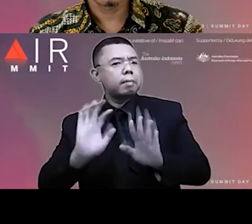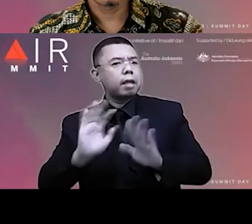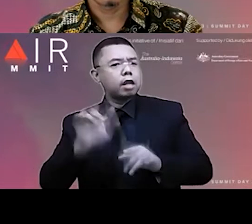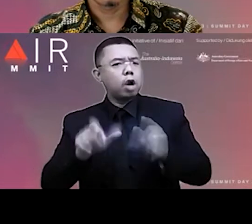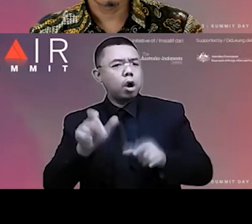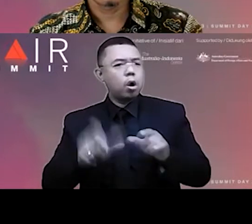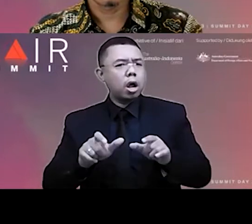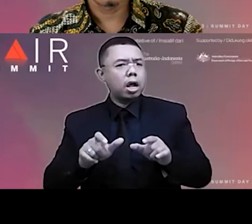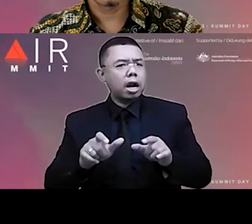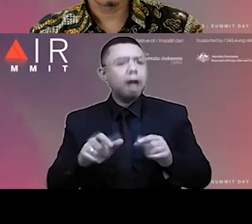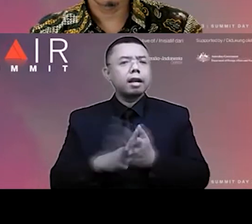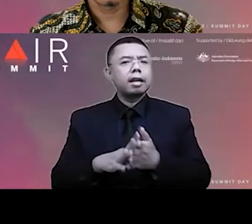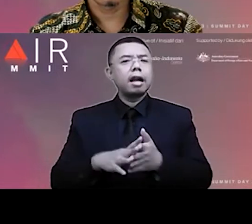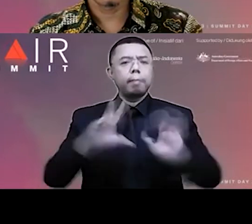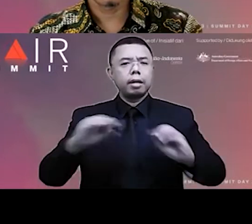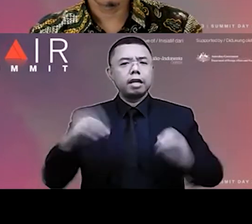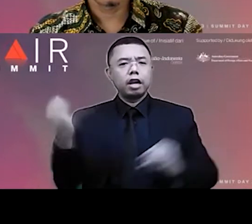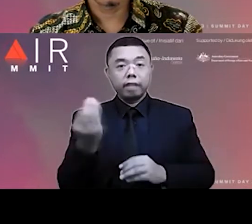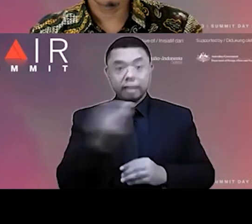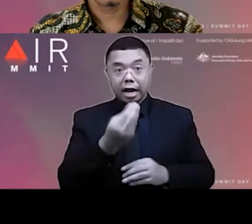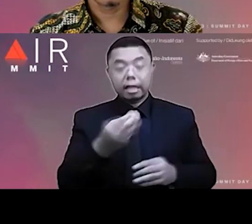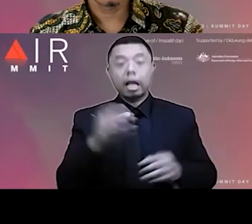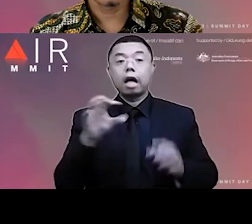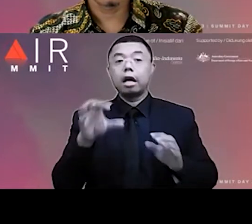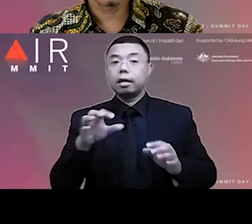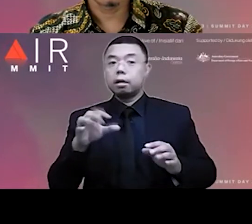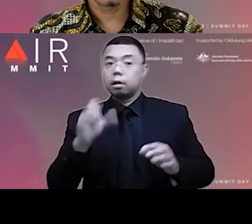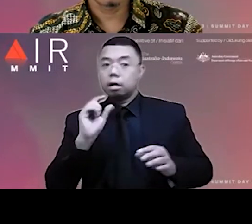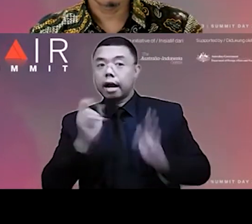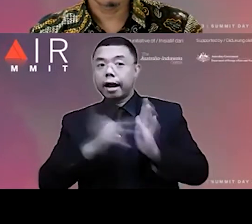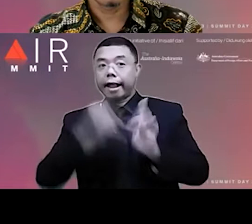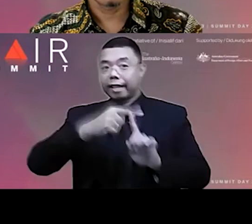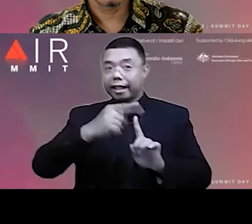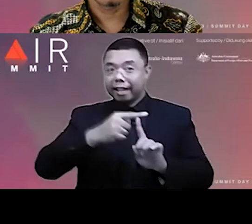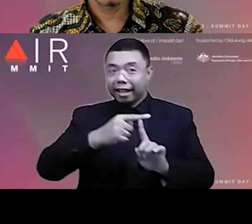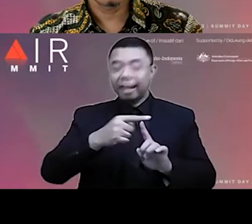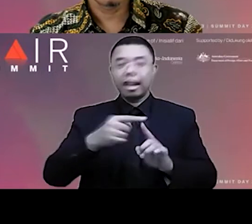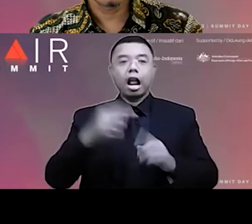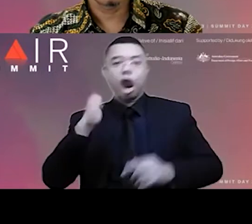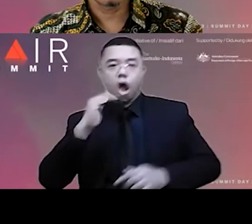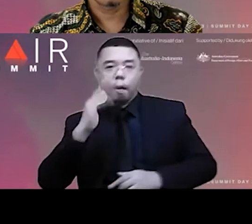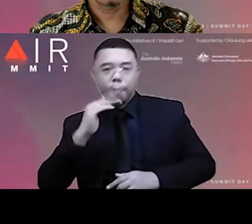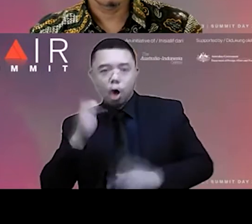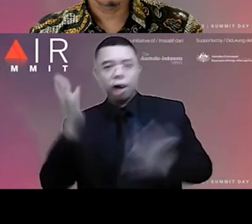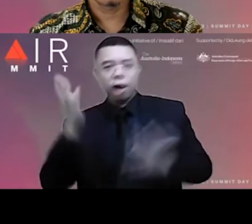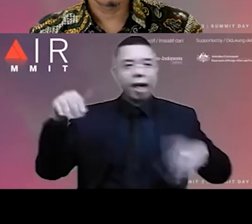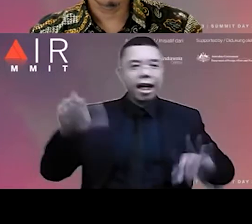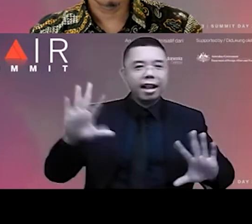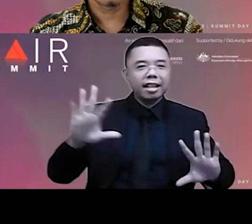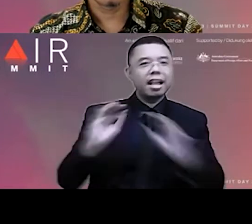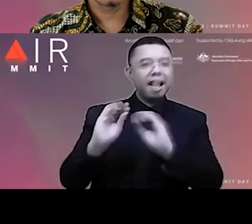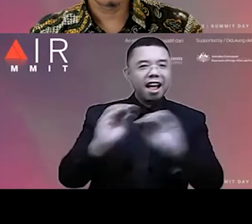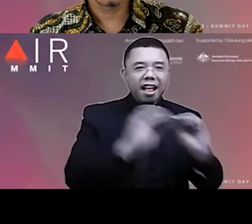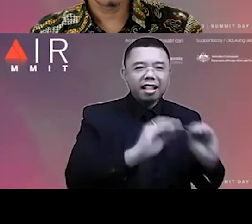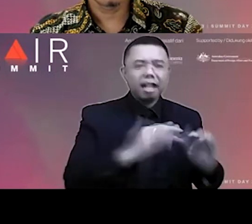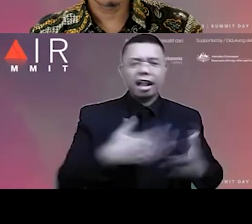Lombok and NTT as well as Bali, and we hope that we're still going to do this in the long run. But Helen, please allow